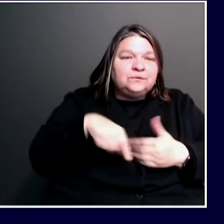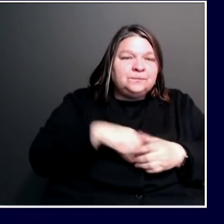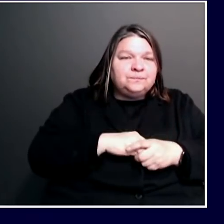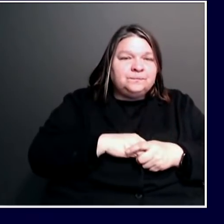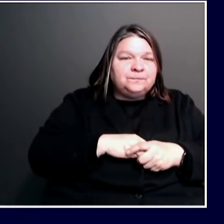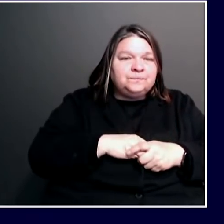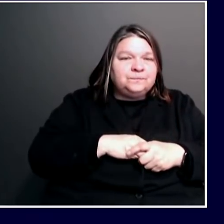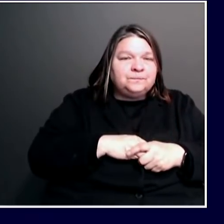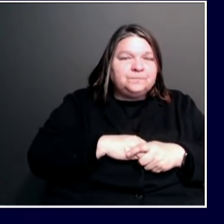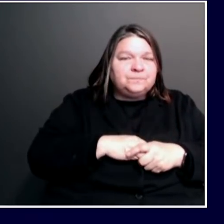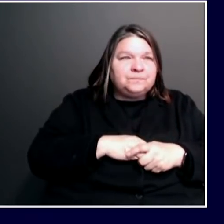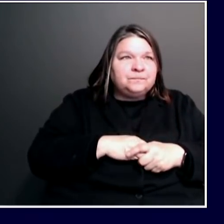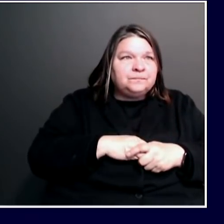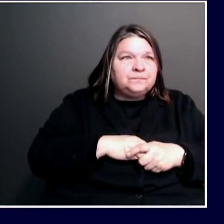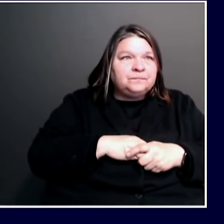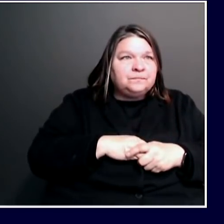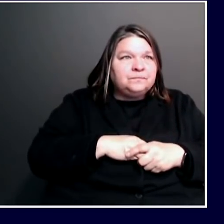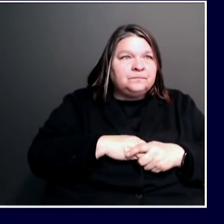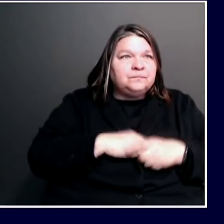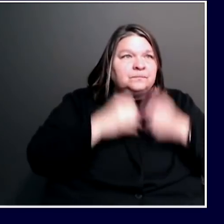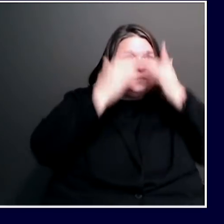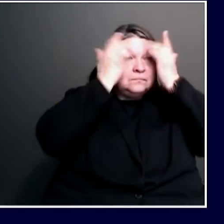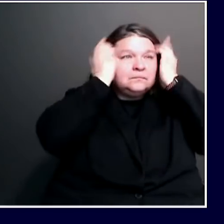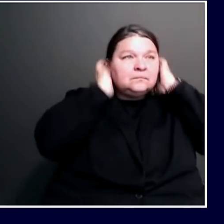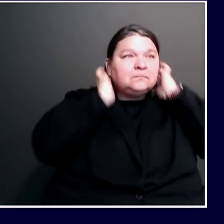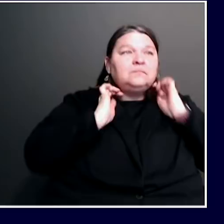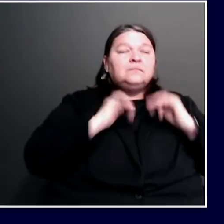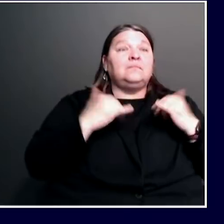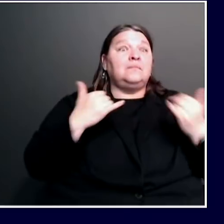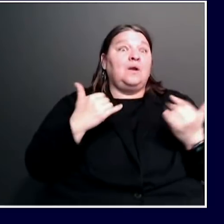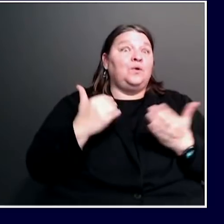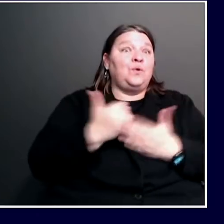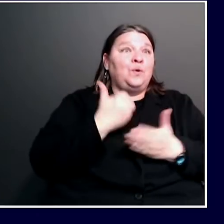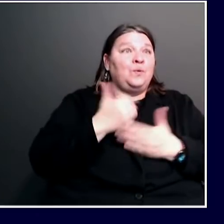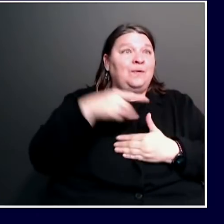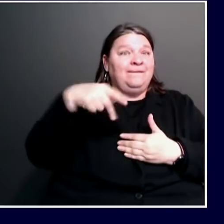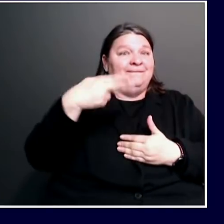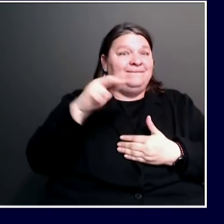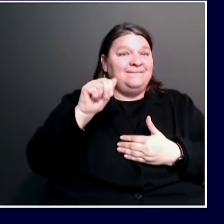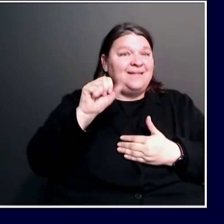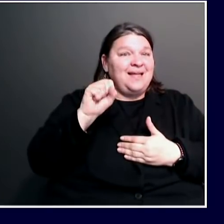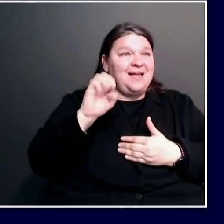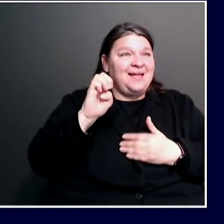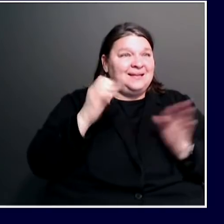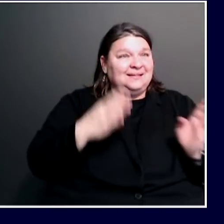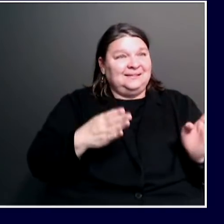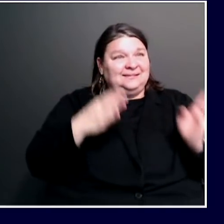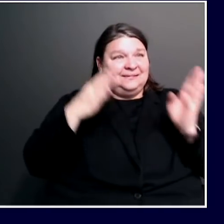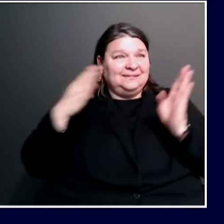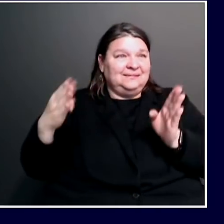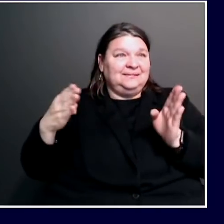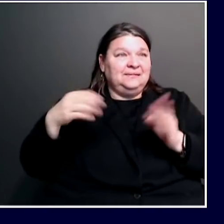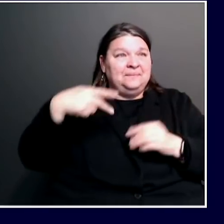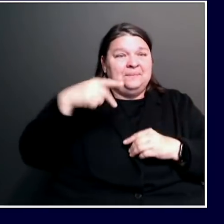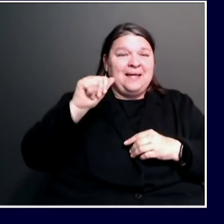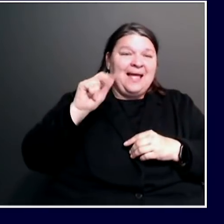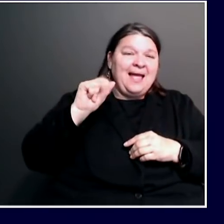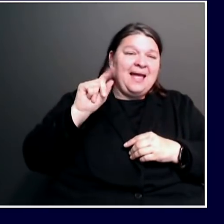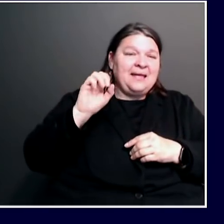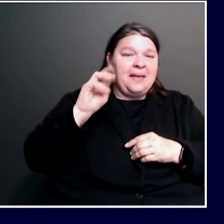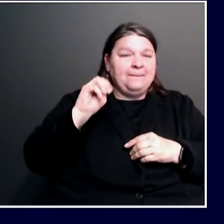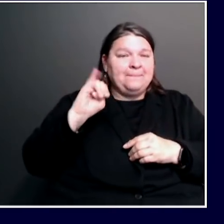are we sort of entering a place here where we're sort of looking to what the long-term management